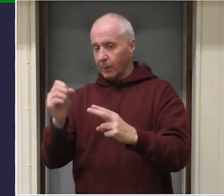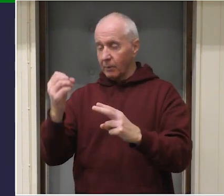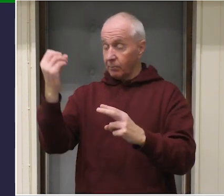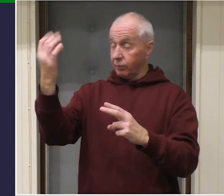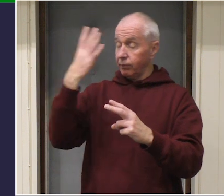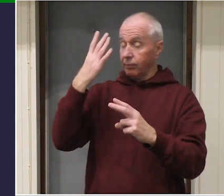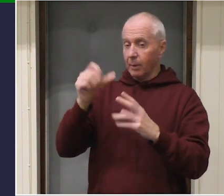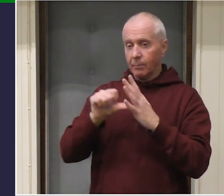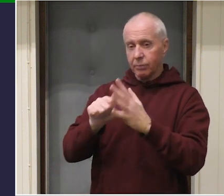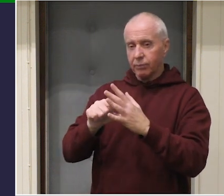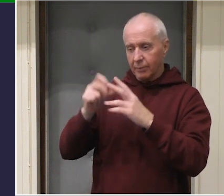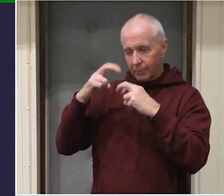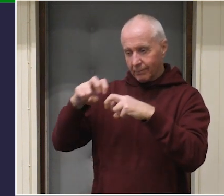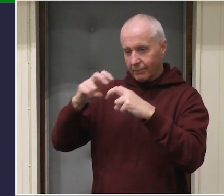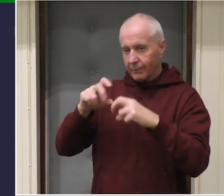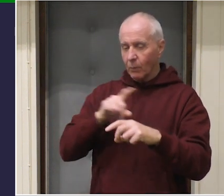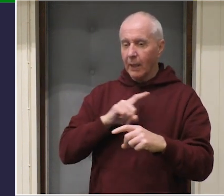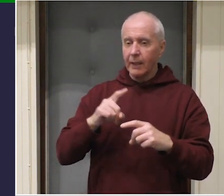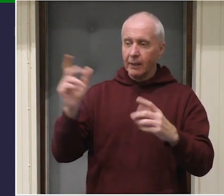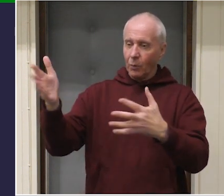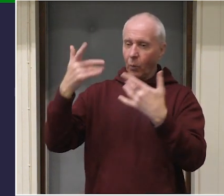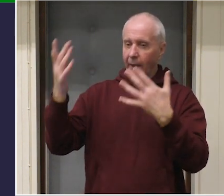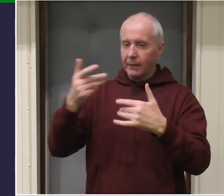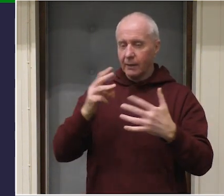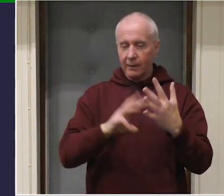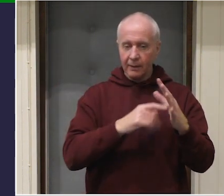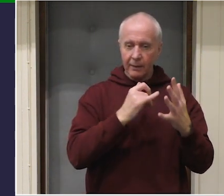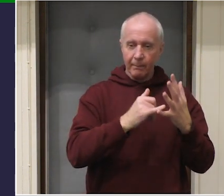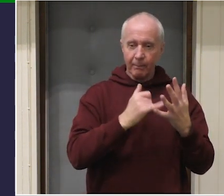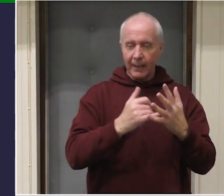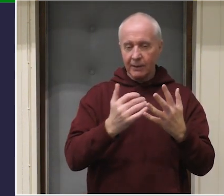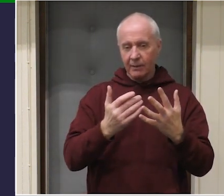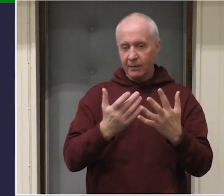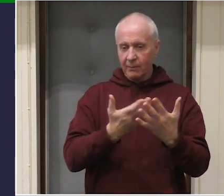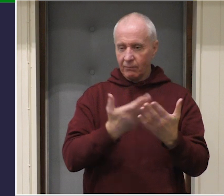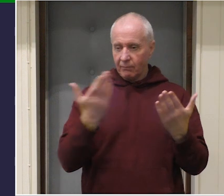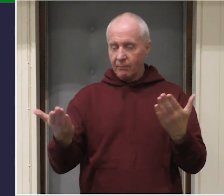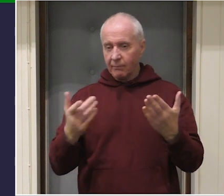really difficult to study because you get things like winds, mass transfer, interaction,